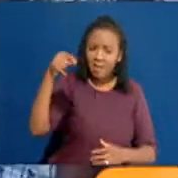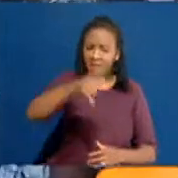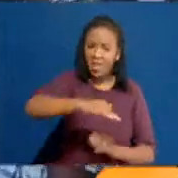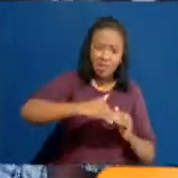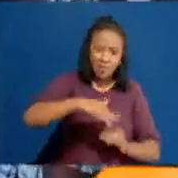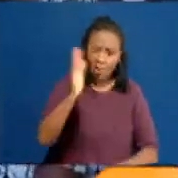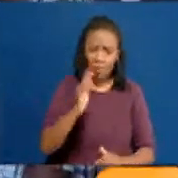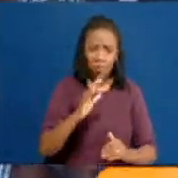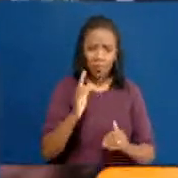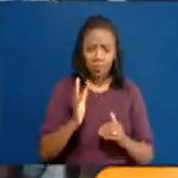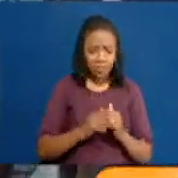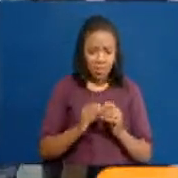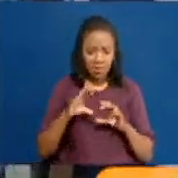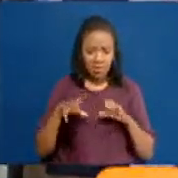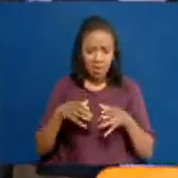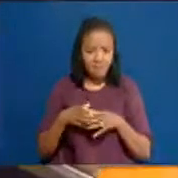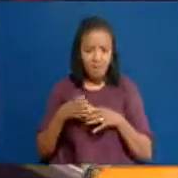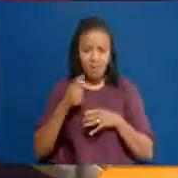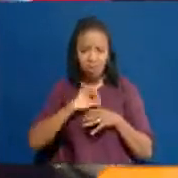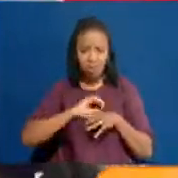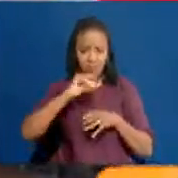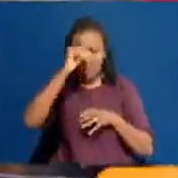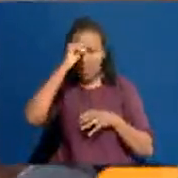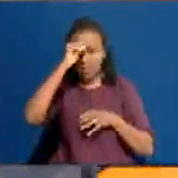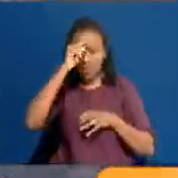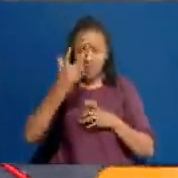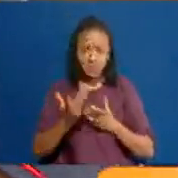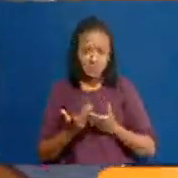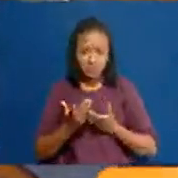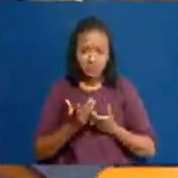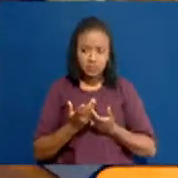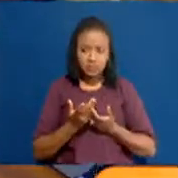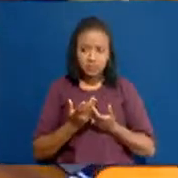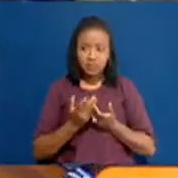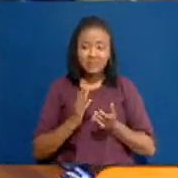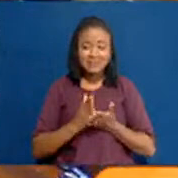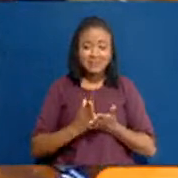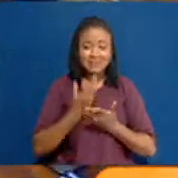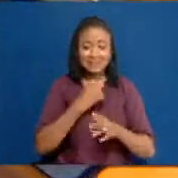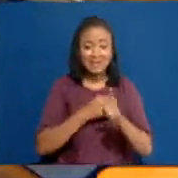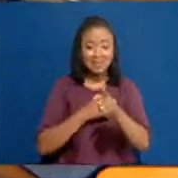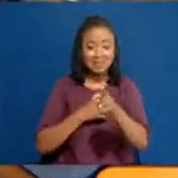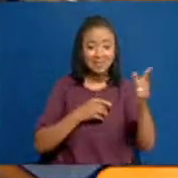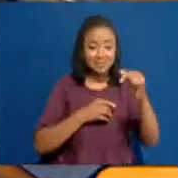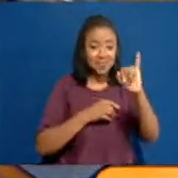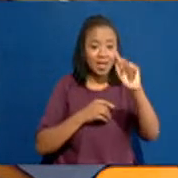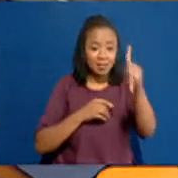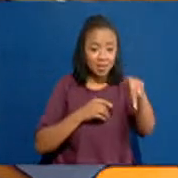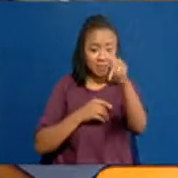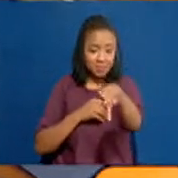to state-owned power plants. Some of the IPPs have been willing